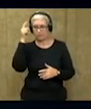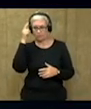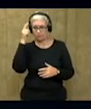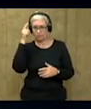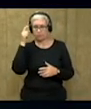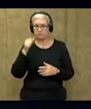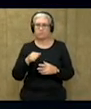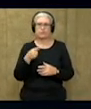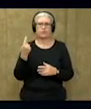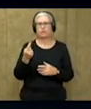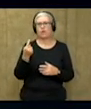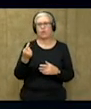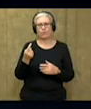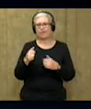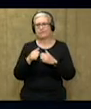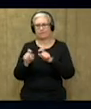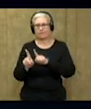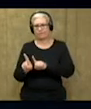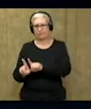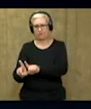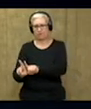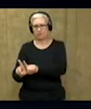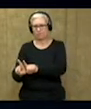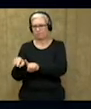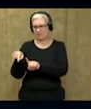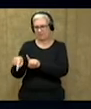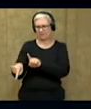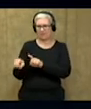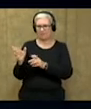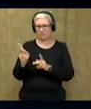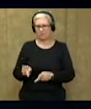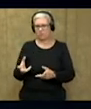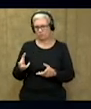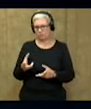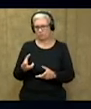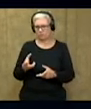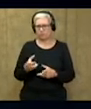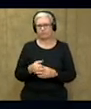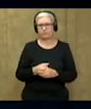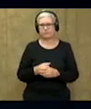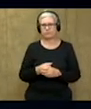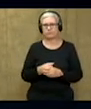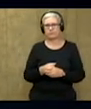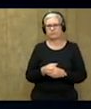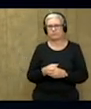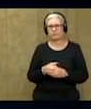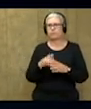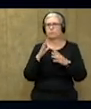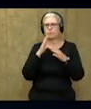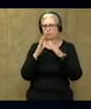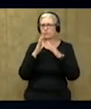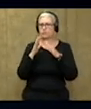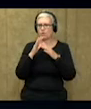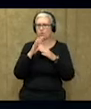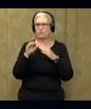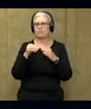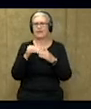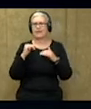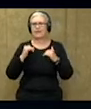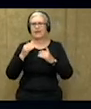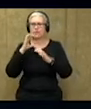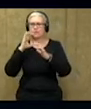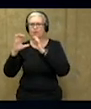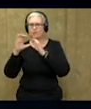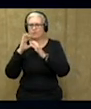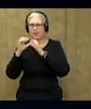go along with someone just because that's what they want to do. So we'll talk as we progress throughout the lesson on how you can communicate